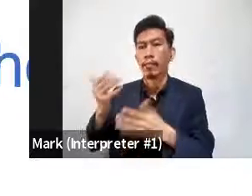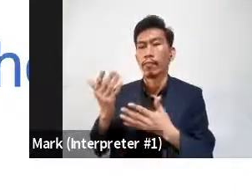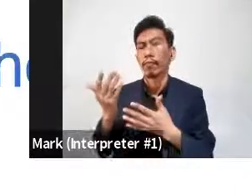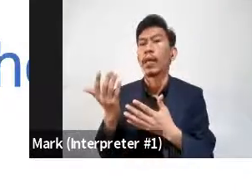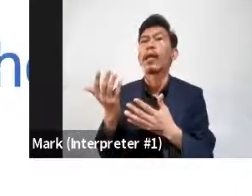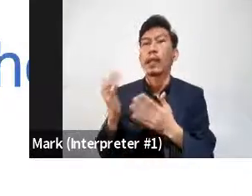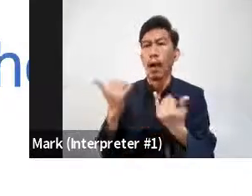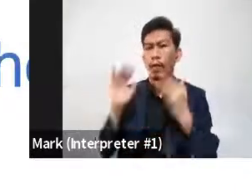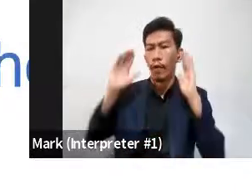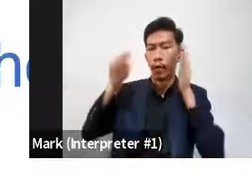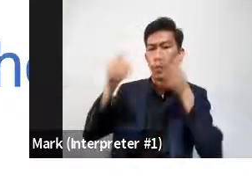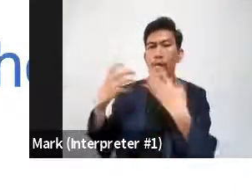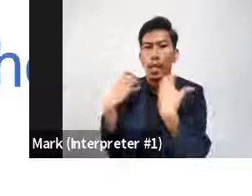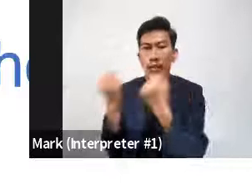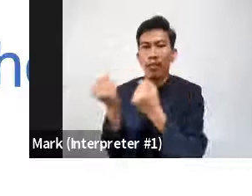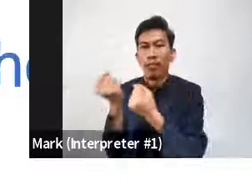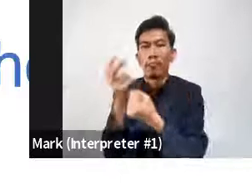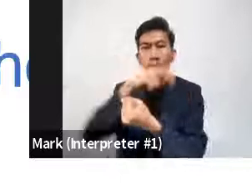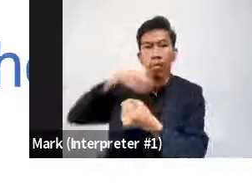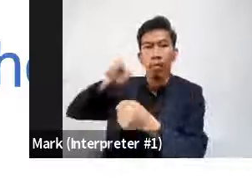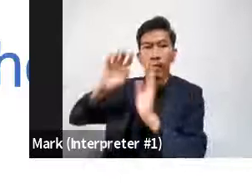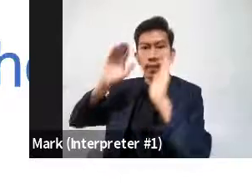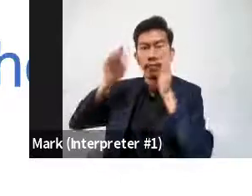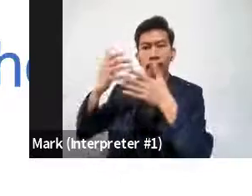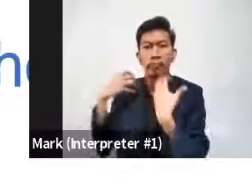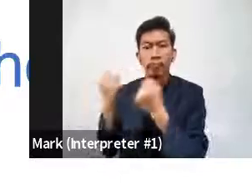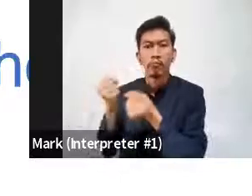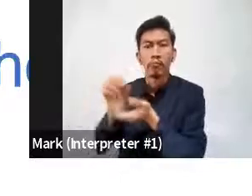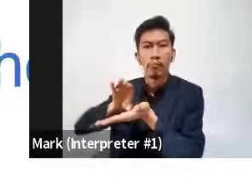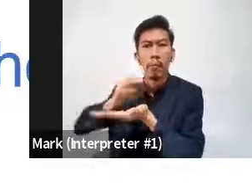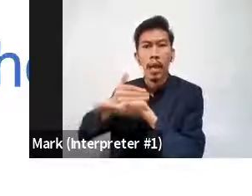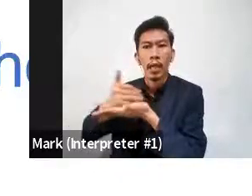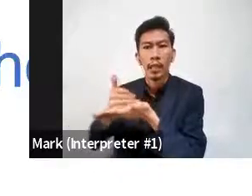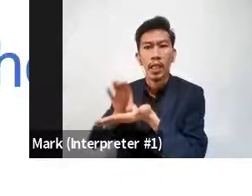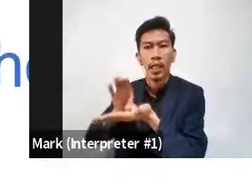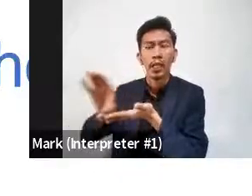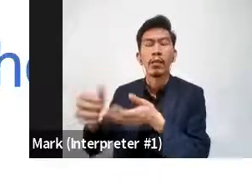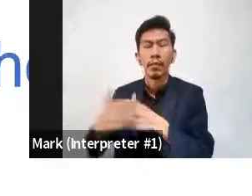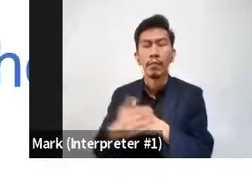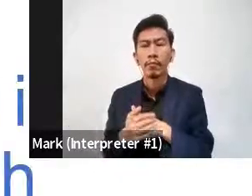that's possible now, but that's how they're trying to cope up with the pandemic.